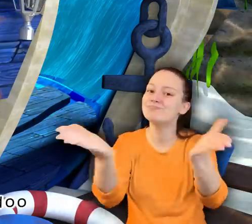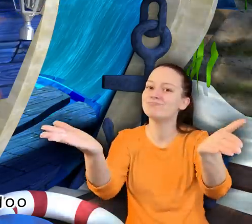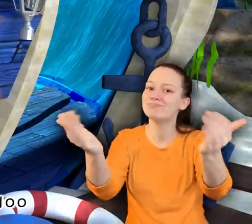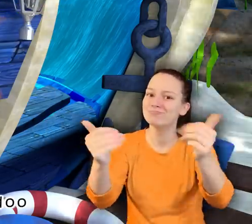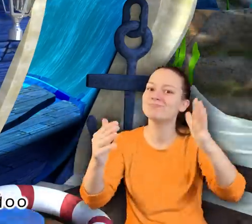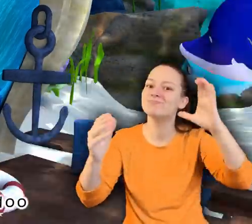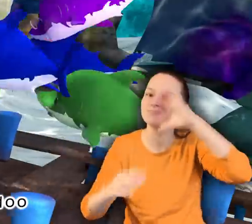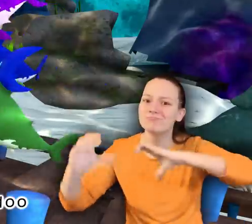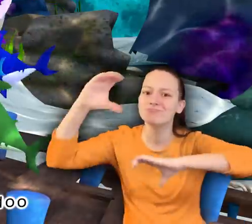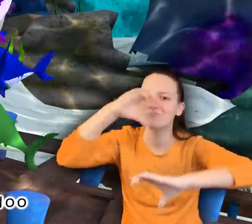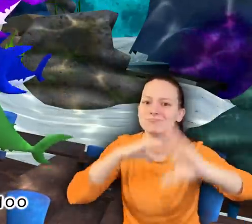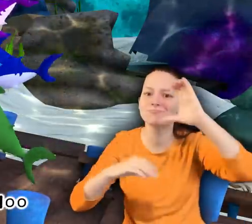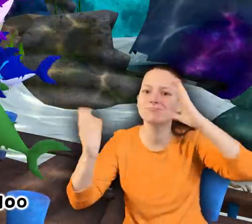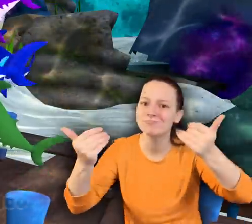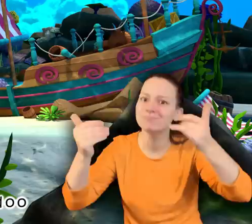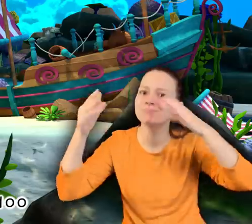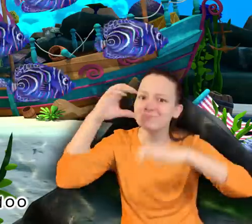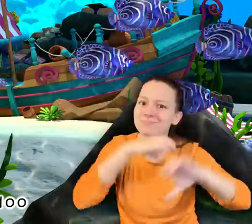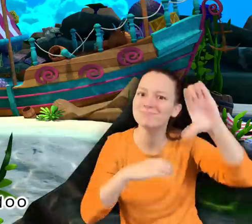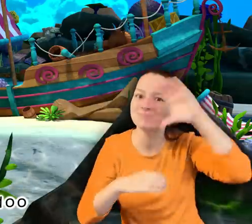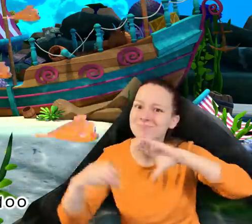Let's Go Hunt